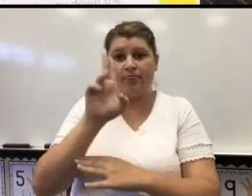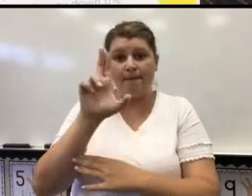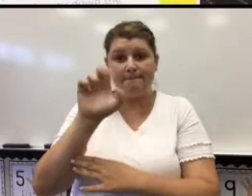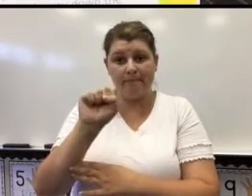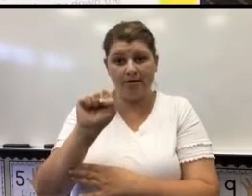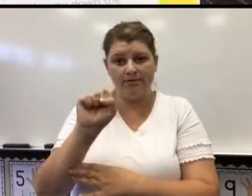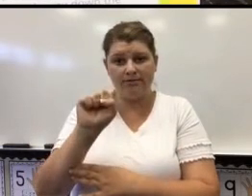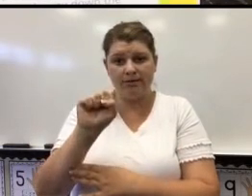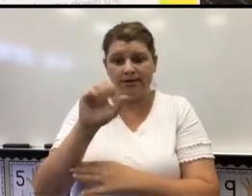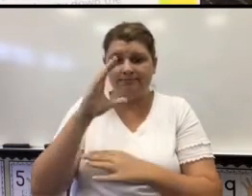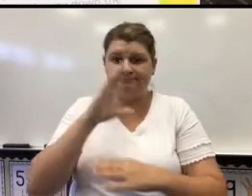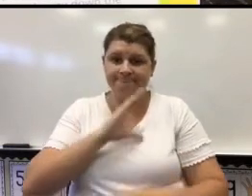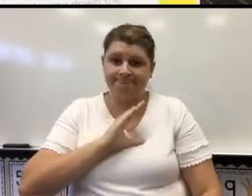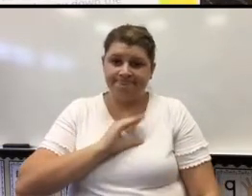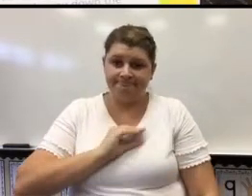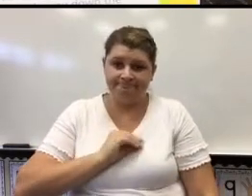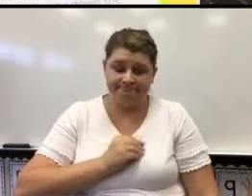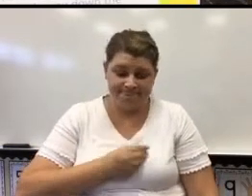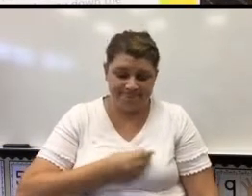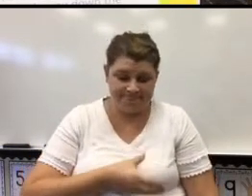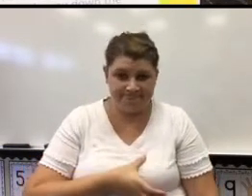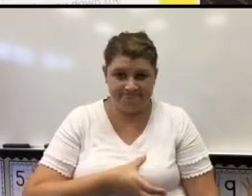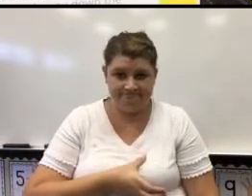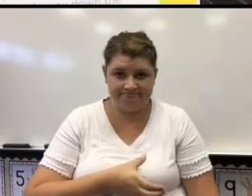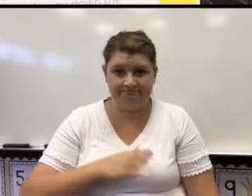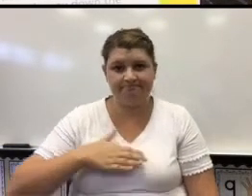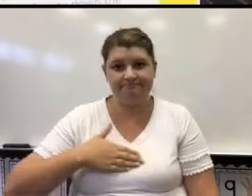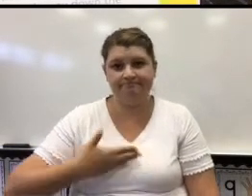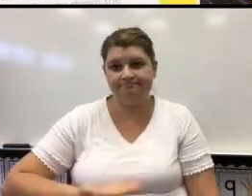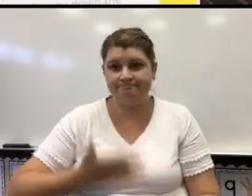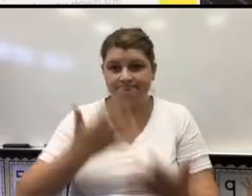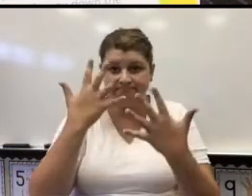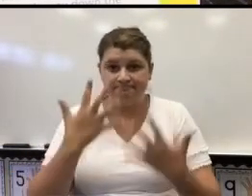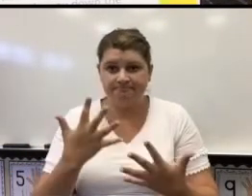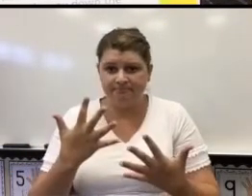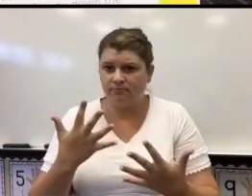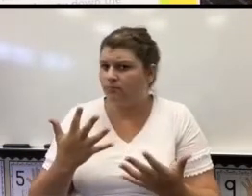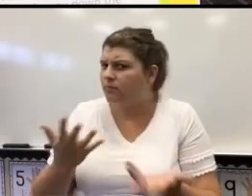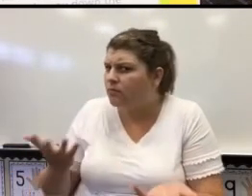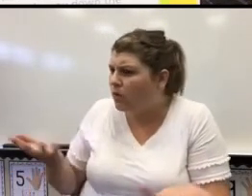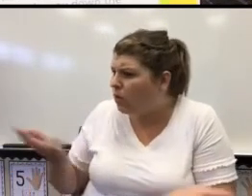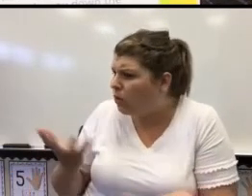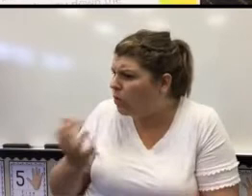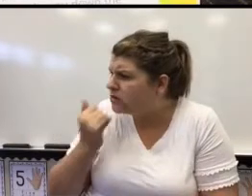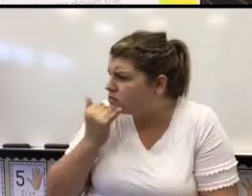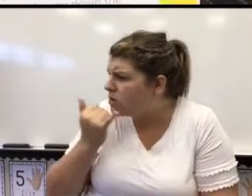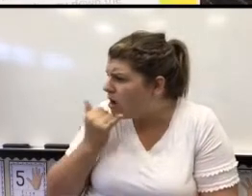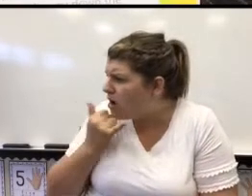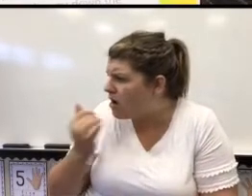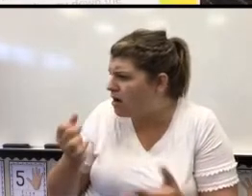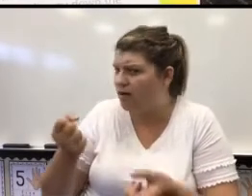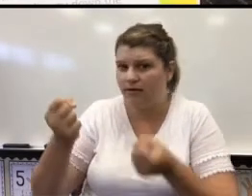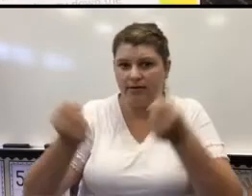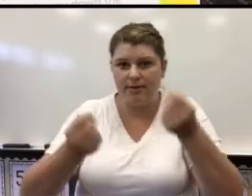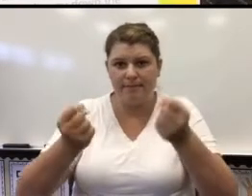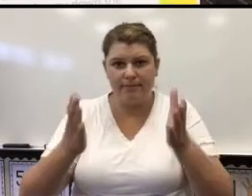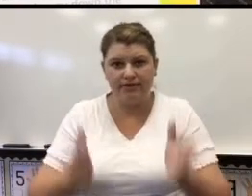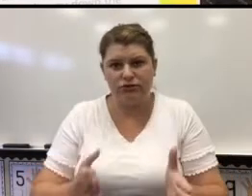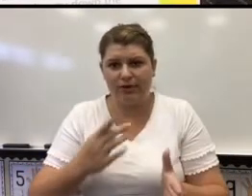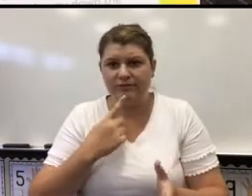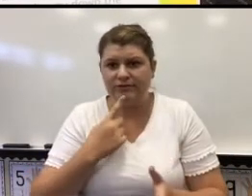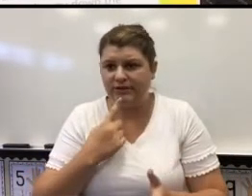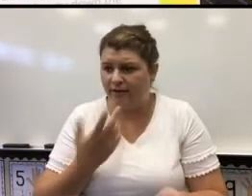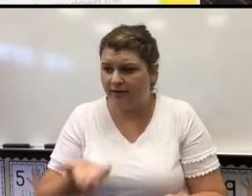bus, looking very sad and upset. What's the matter? What happened to my